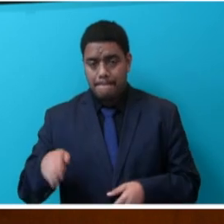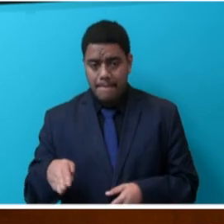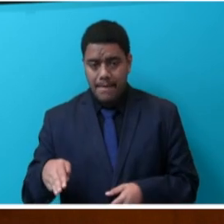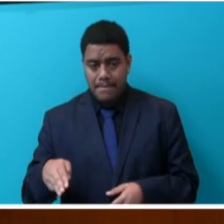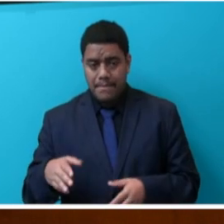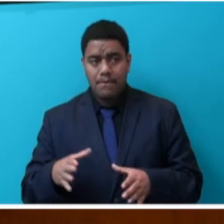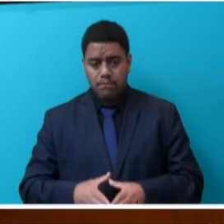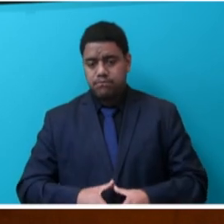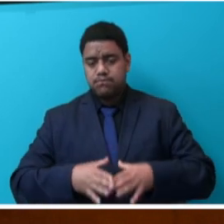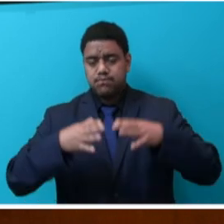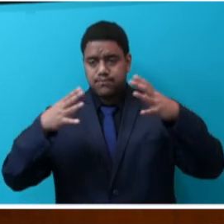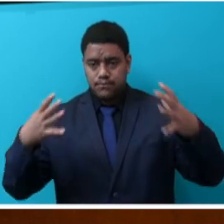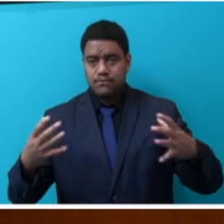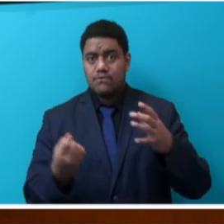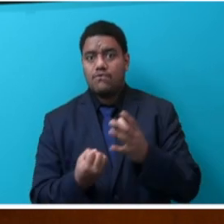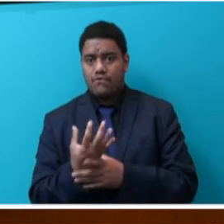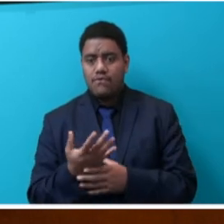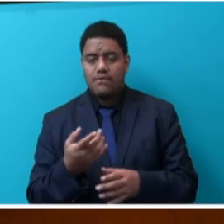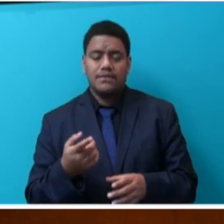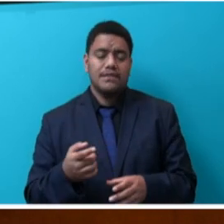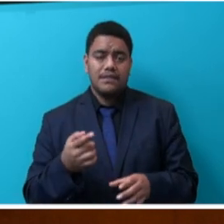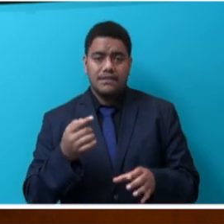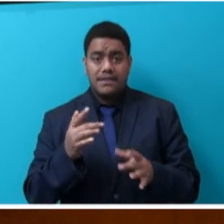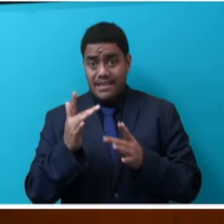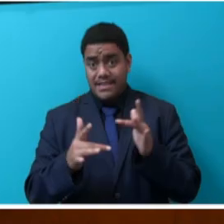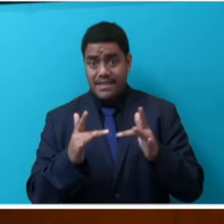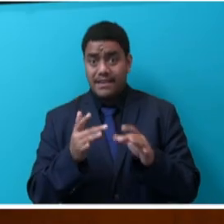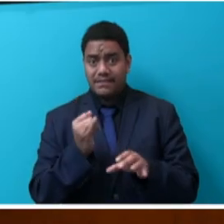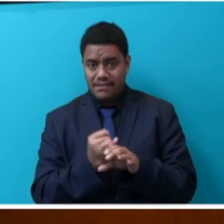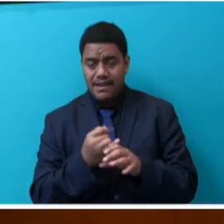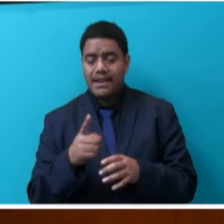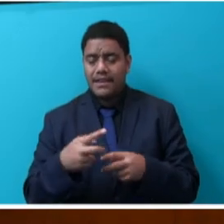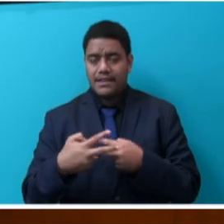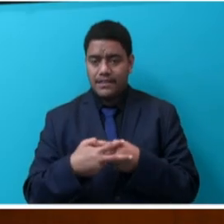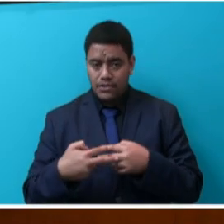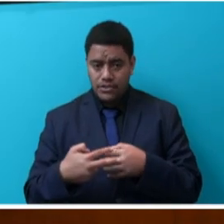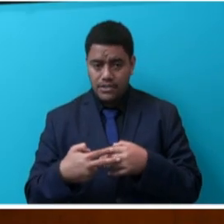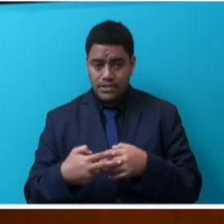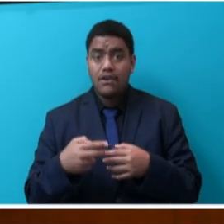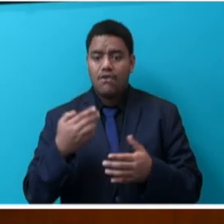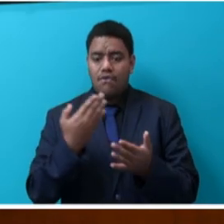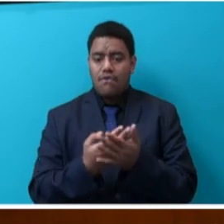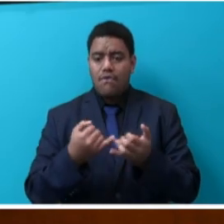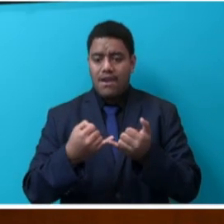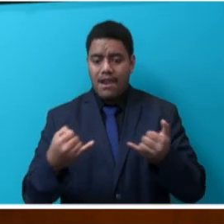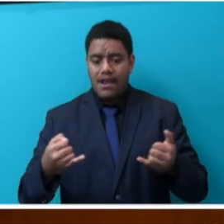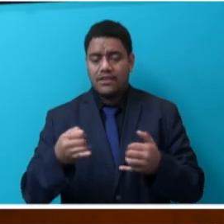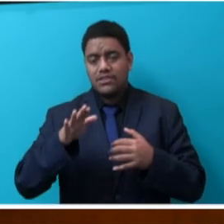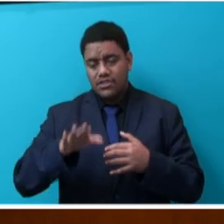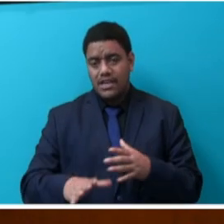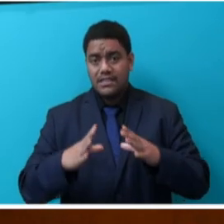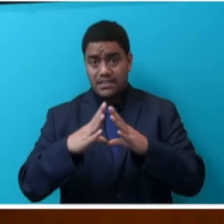threat of cybercrime and addressing online child sexual